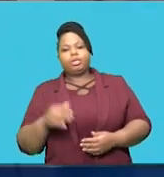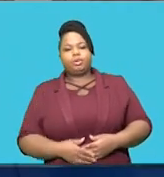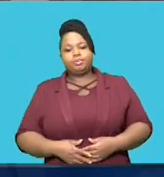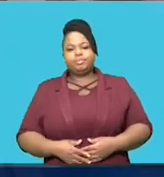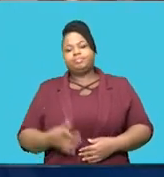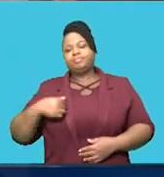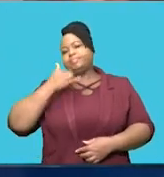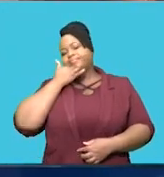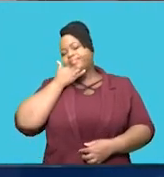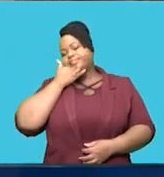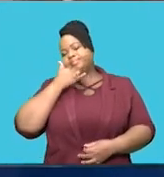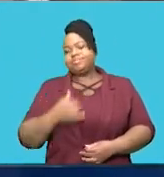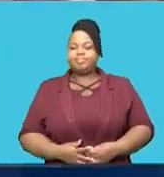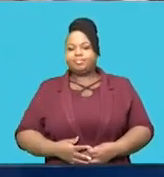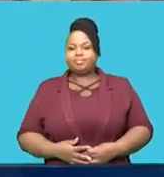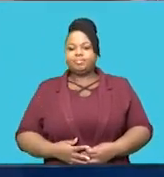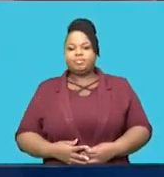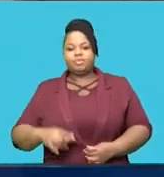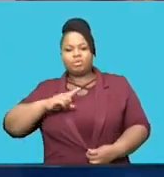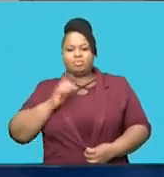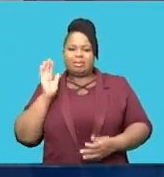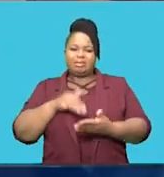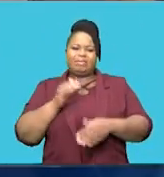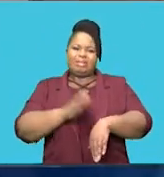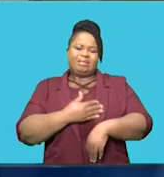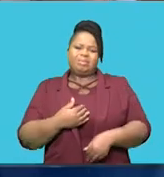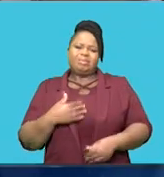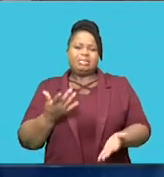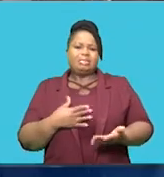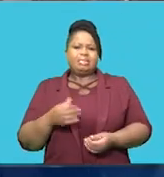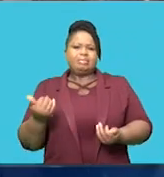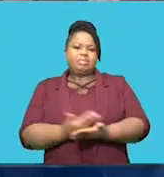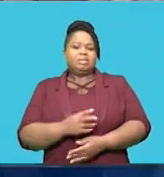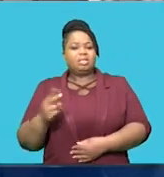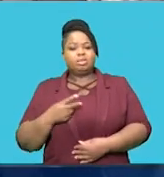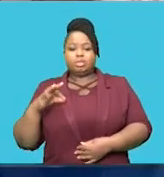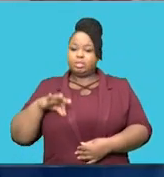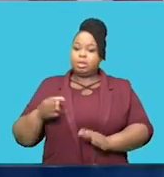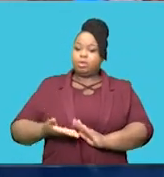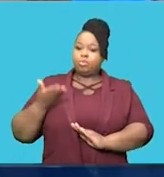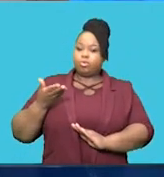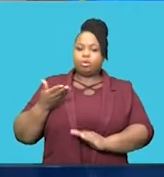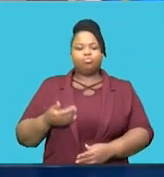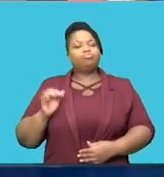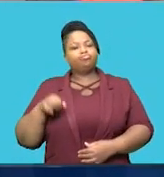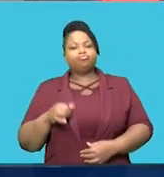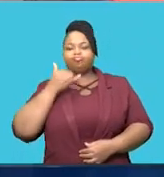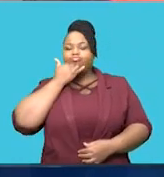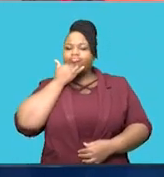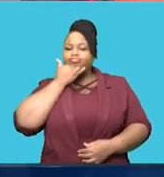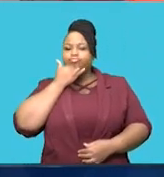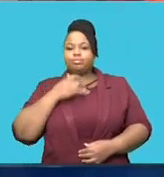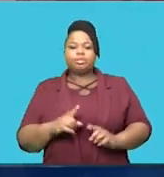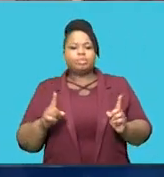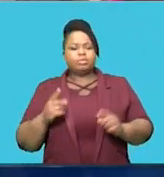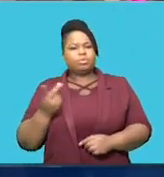ngijabulile kakhulu ethola otherwise ngifike late okuninga ngizwanga but then lokuthi salary ikhuphukile hayi kuyasijabulisa lokho